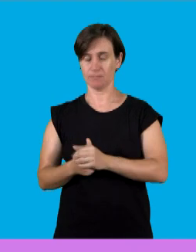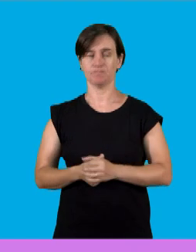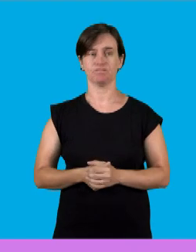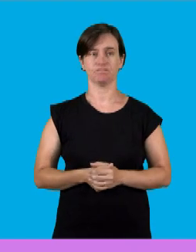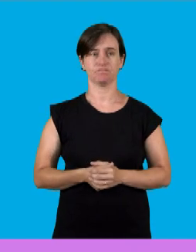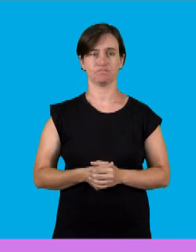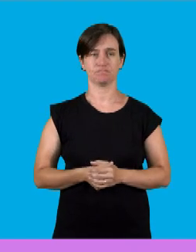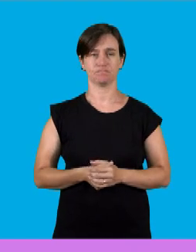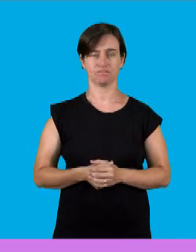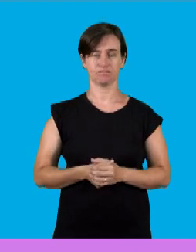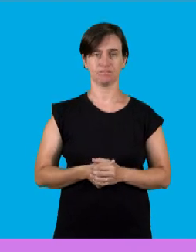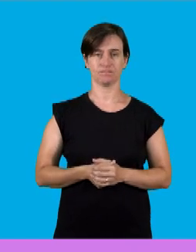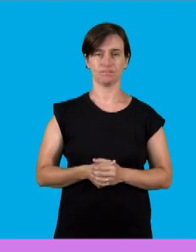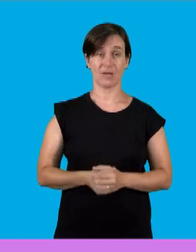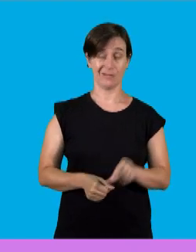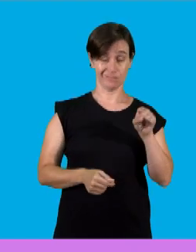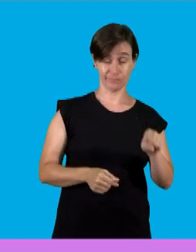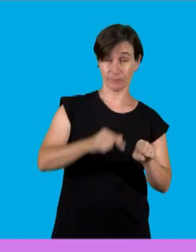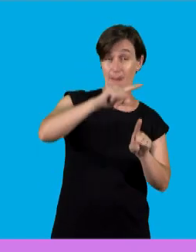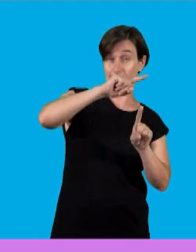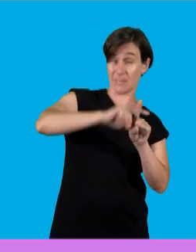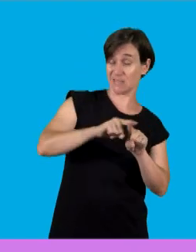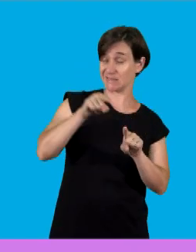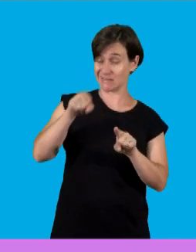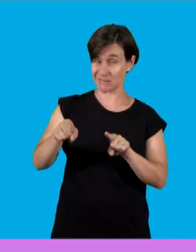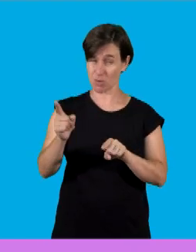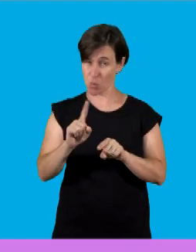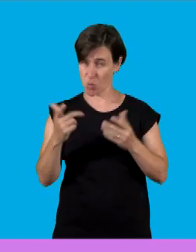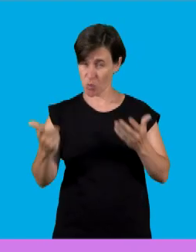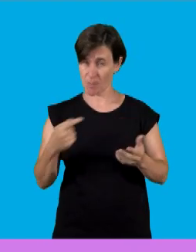add the 2 amounts together. All right, so